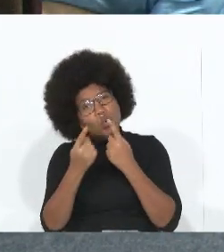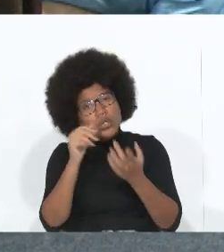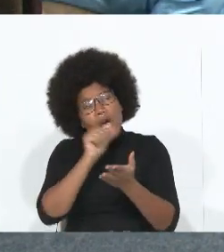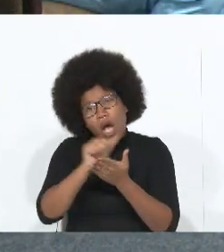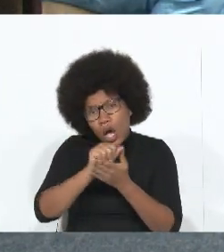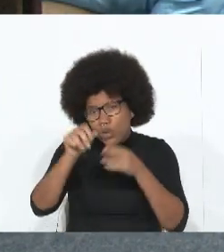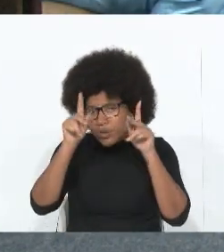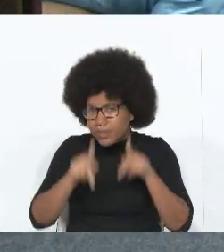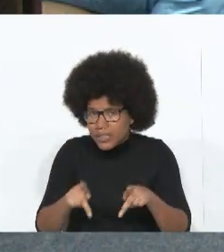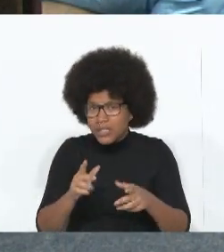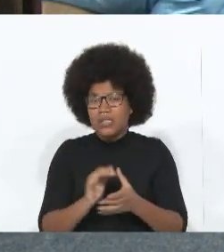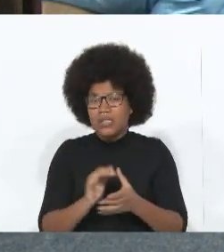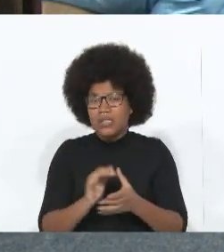country, yes. Are we